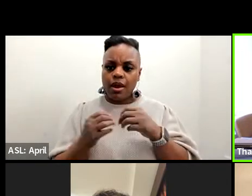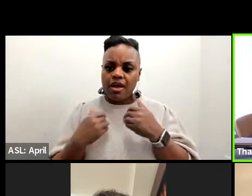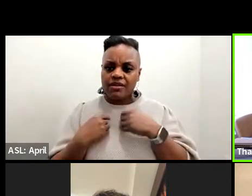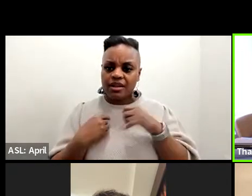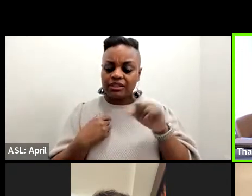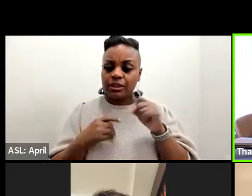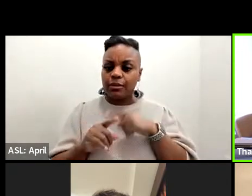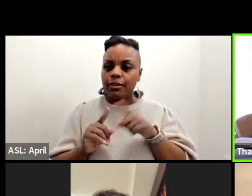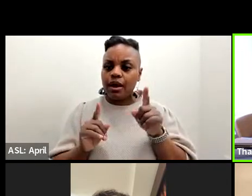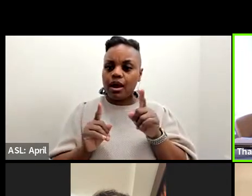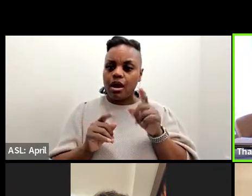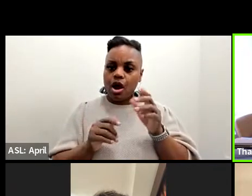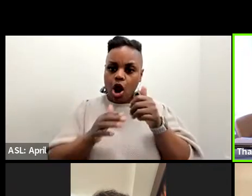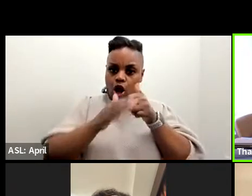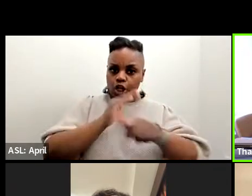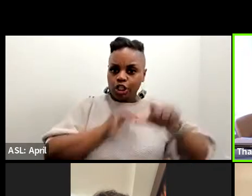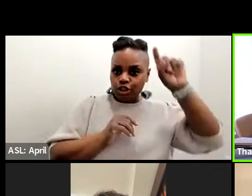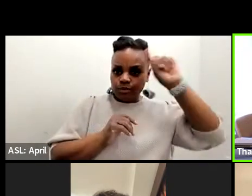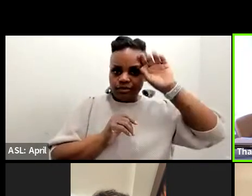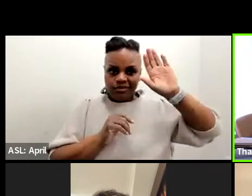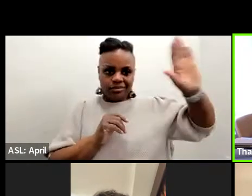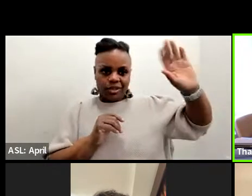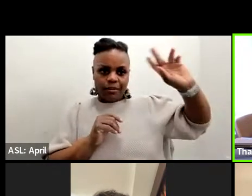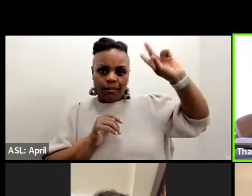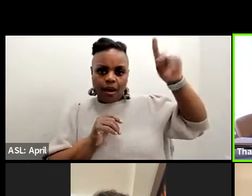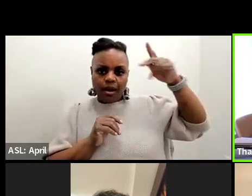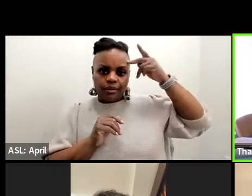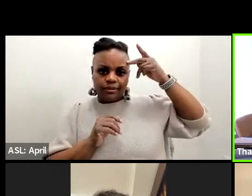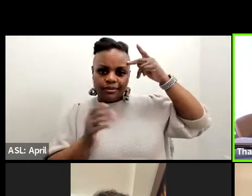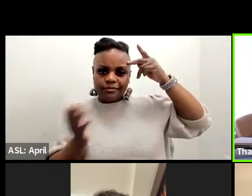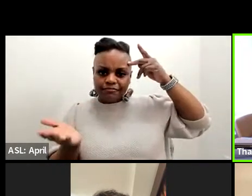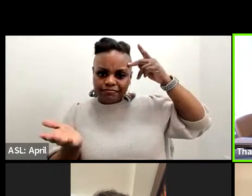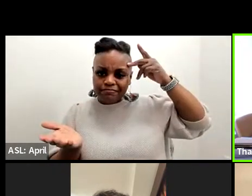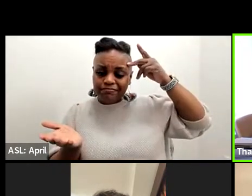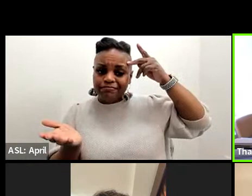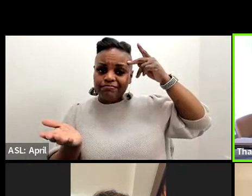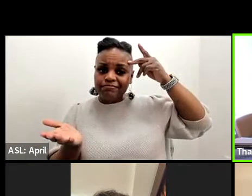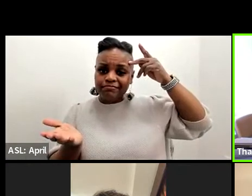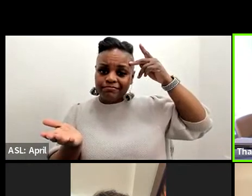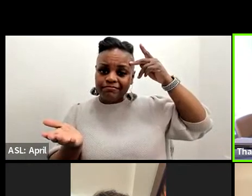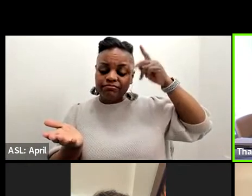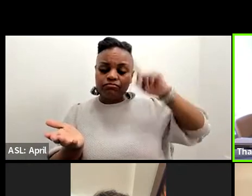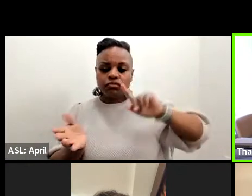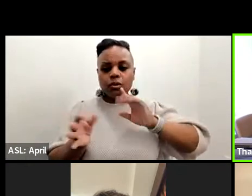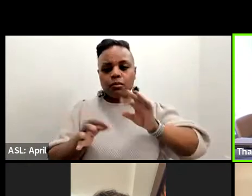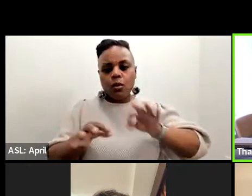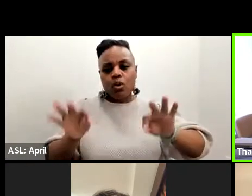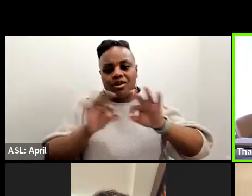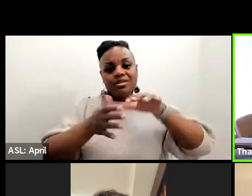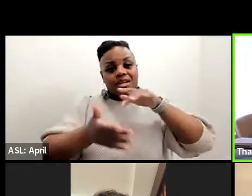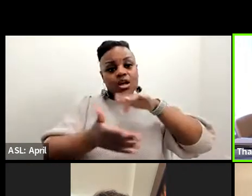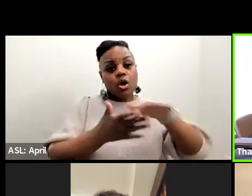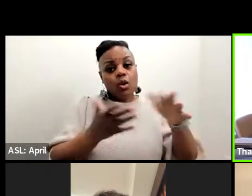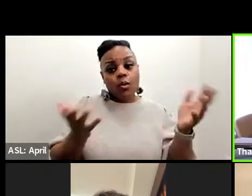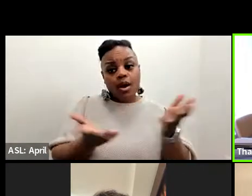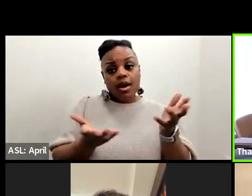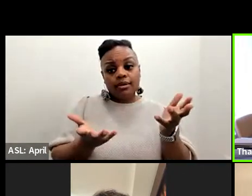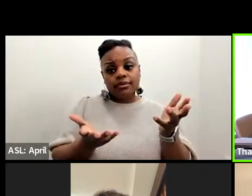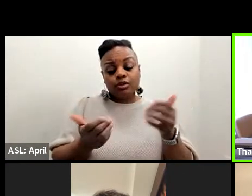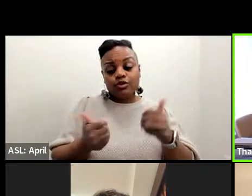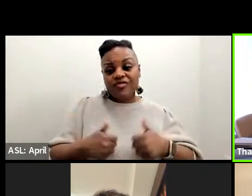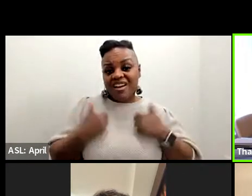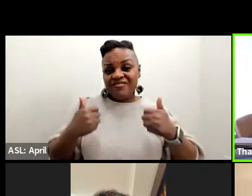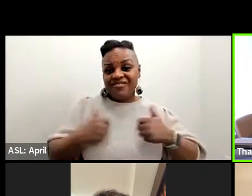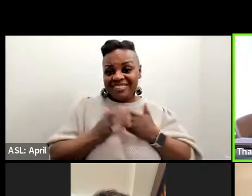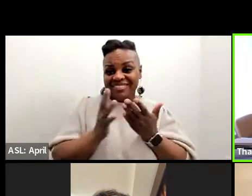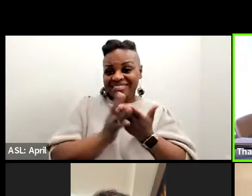organizational persistence, not their idea content. And if that's true, and that's kind of a new framework,